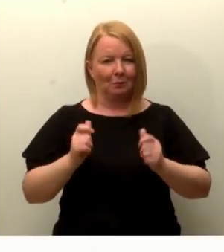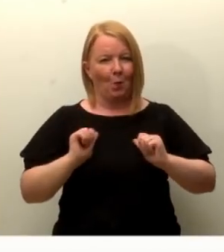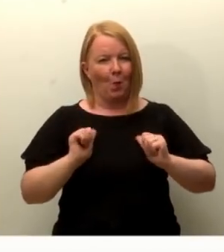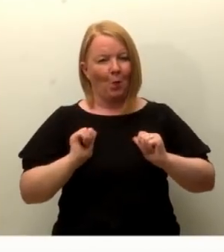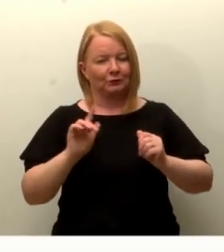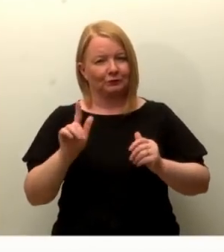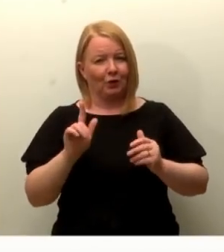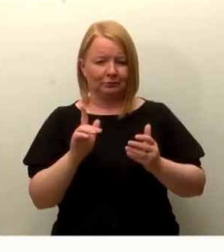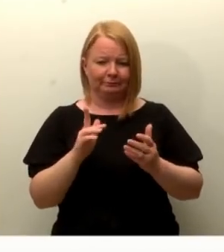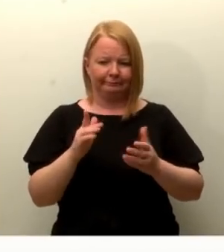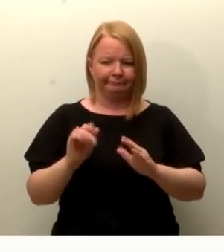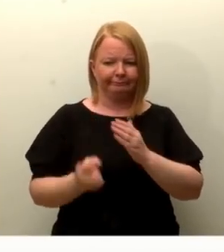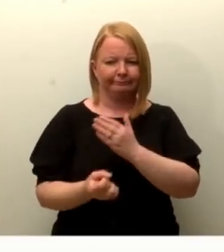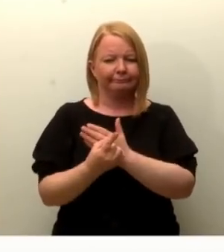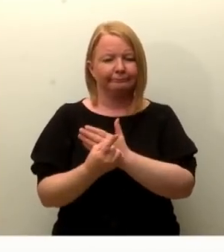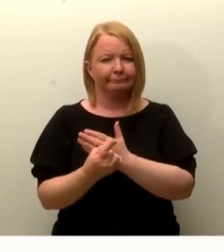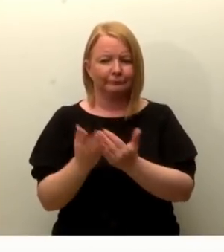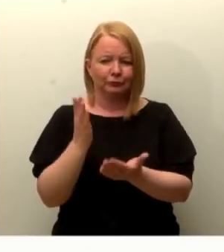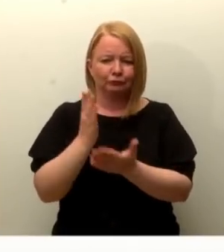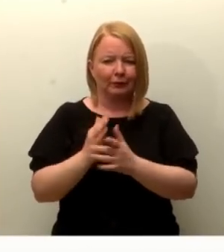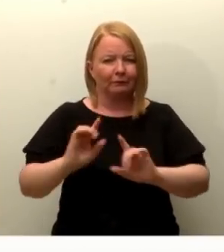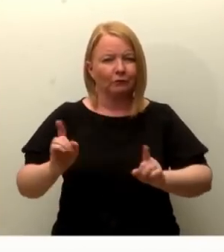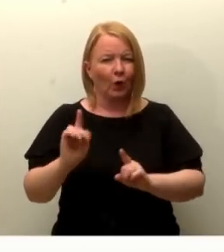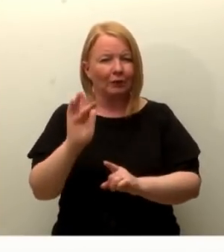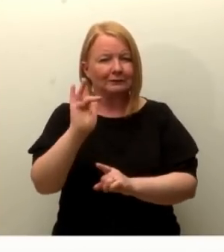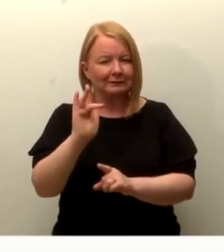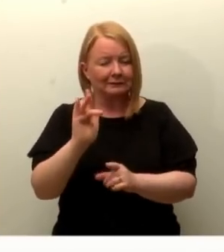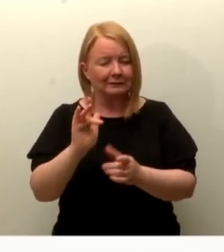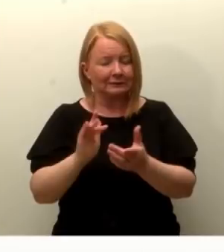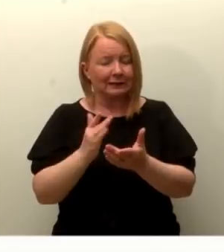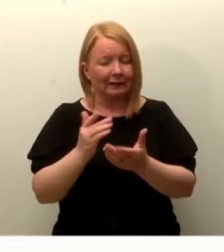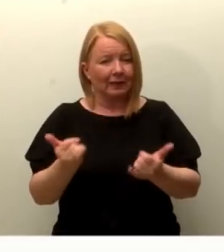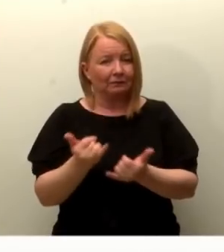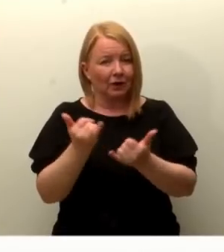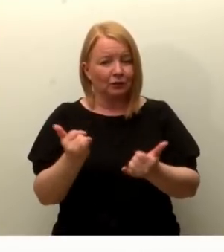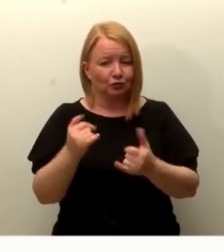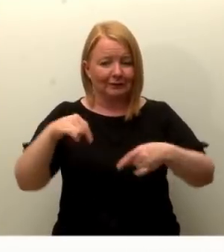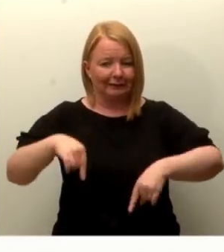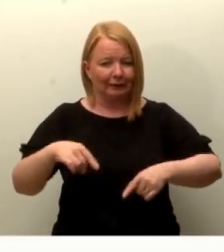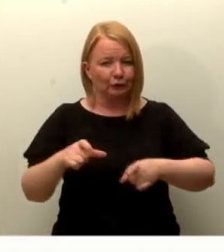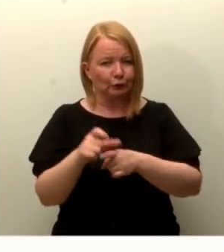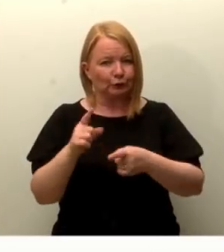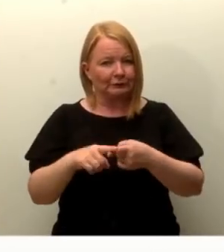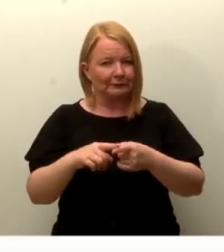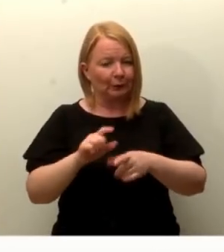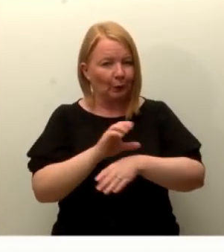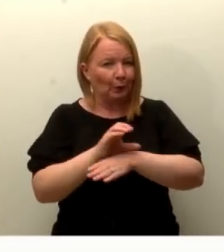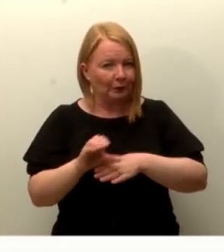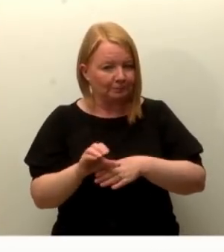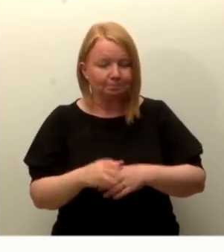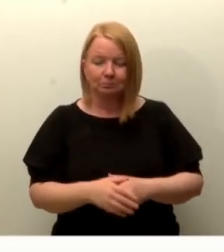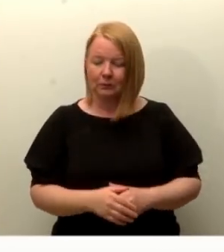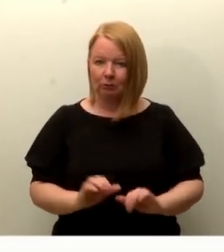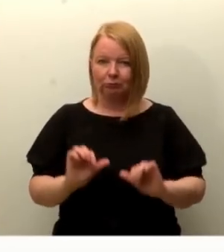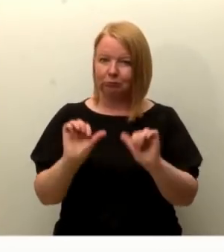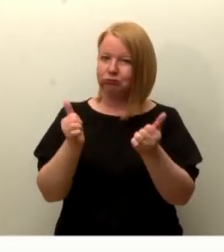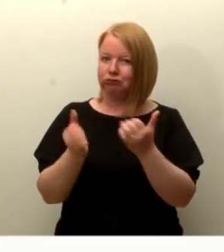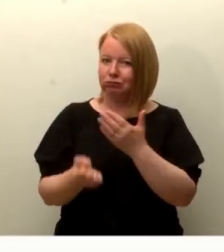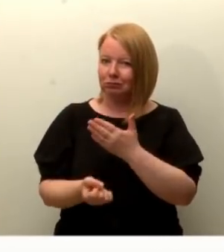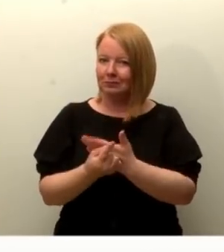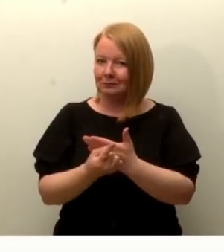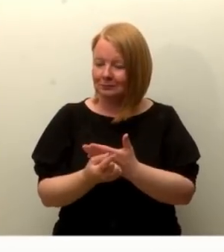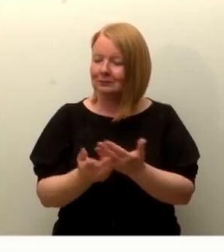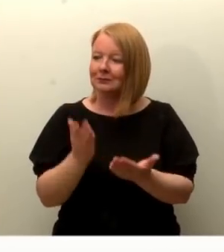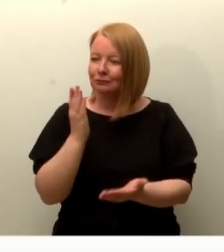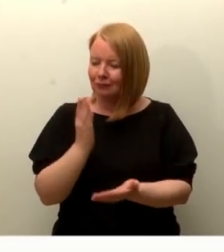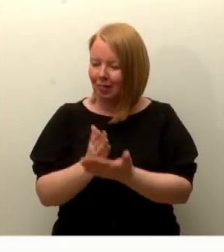India to mark the 10th anniversary of the MCHR Dundee course. It was a great occasion to